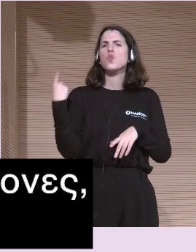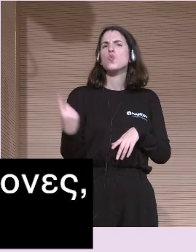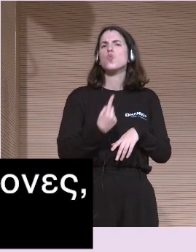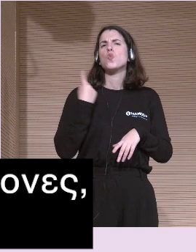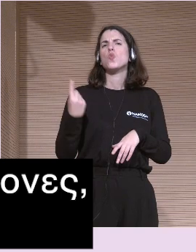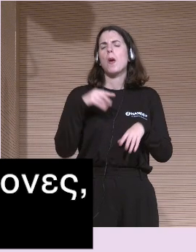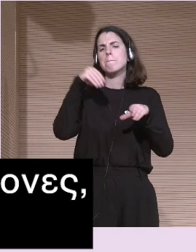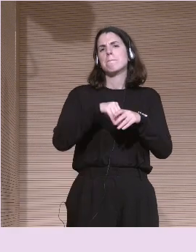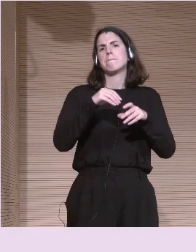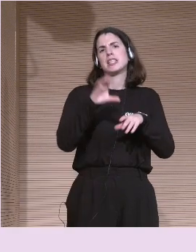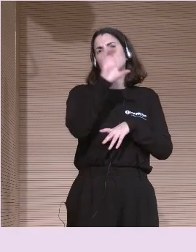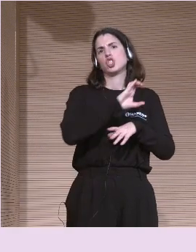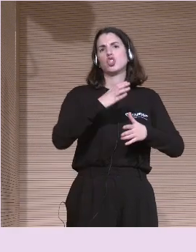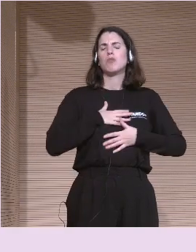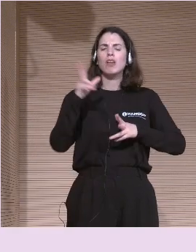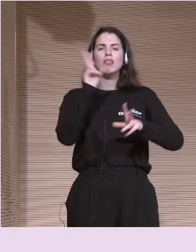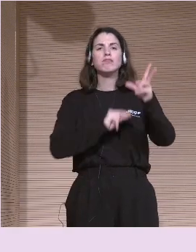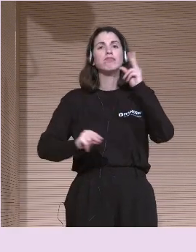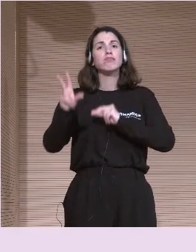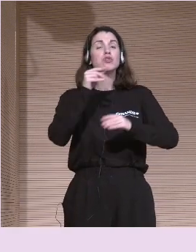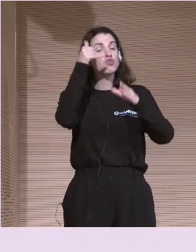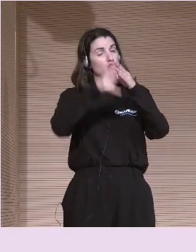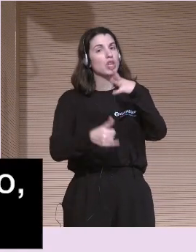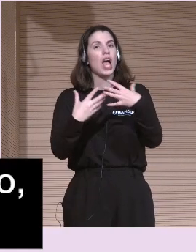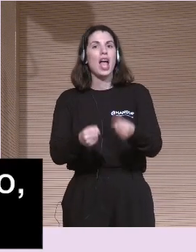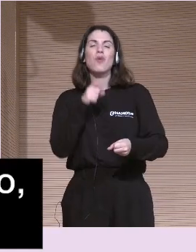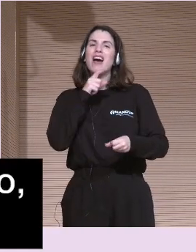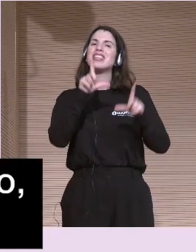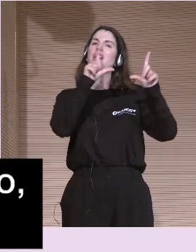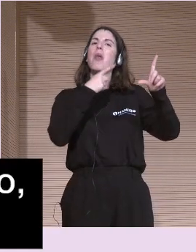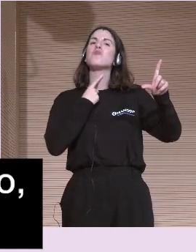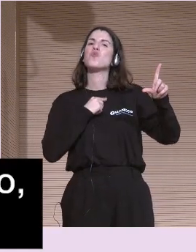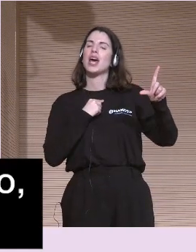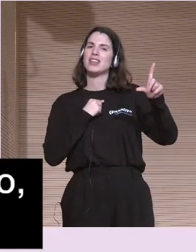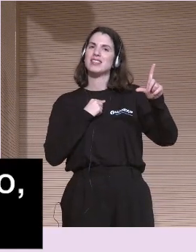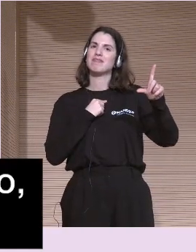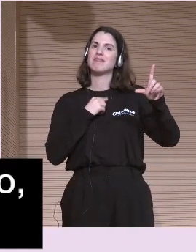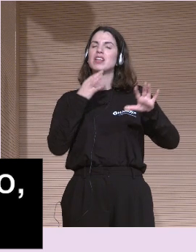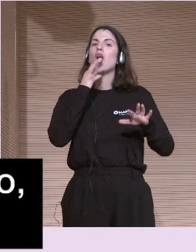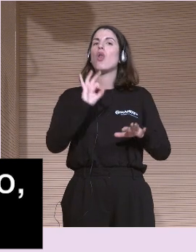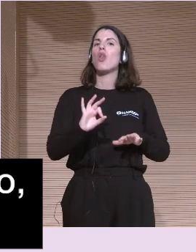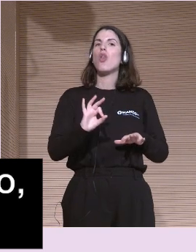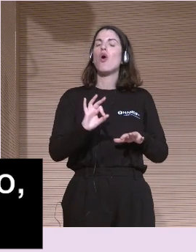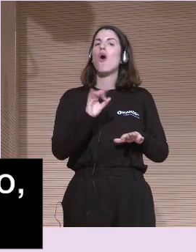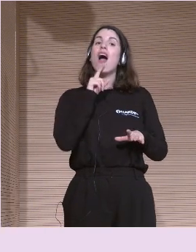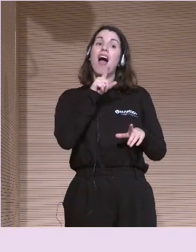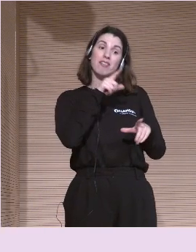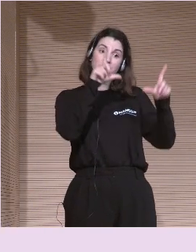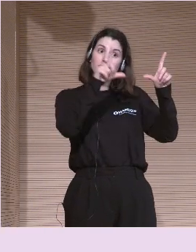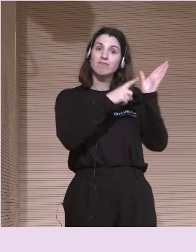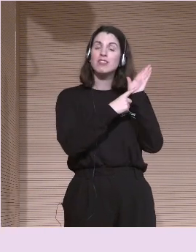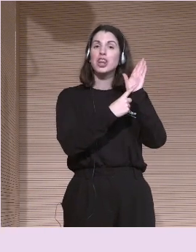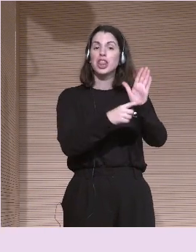go on. And I like this picture because it looks like these boys are on a school trip, they're in their school uniforms, but actually they're not. They're